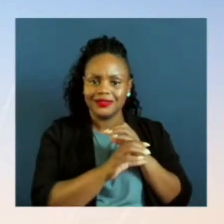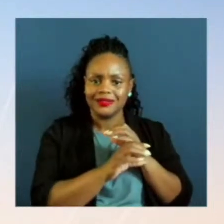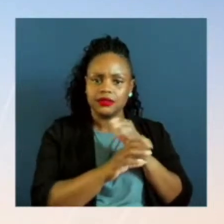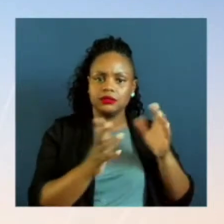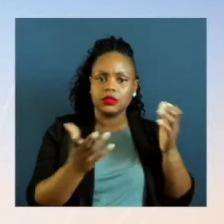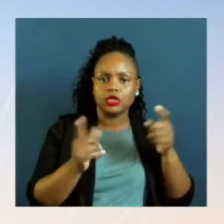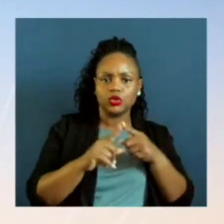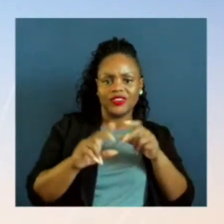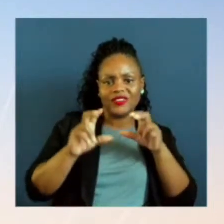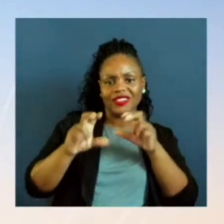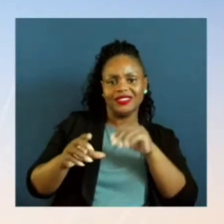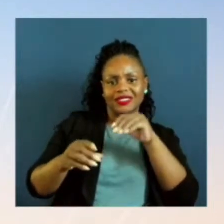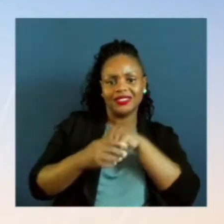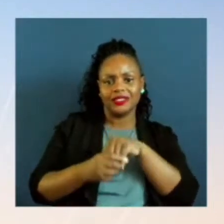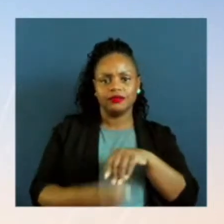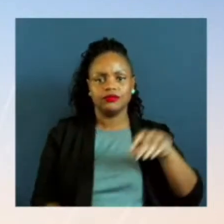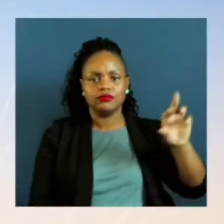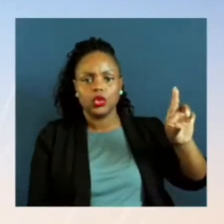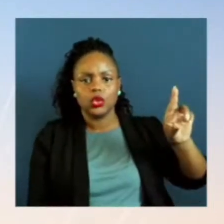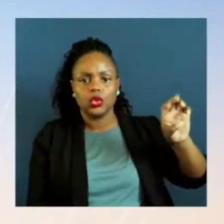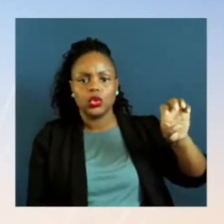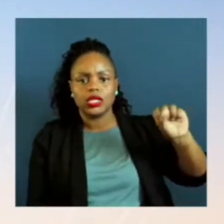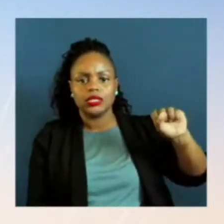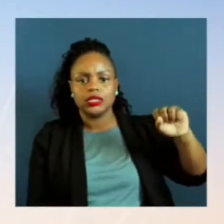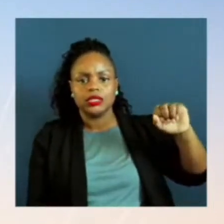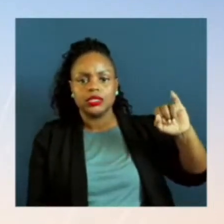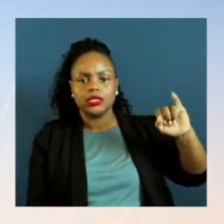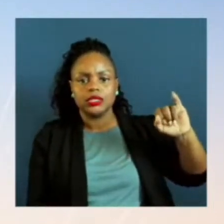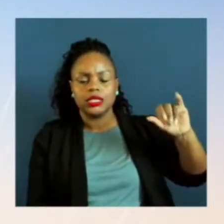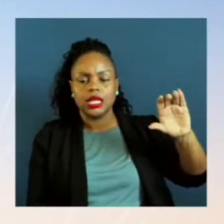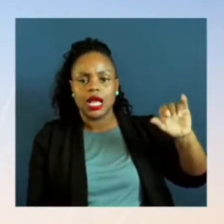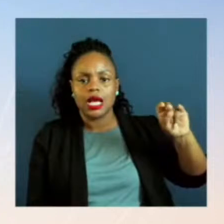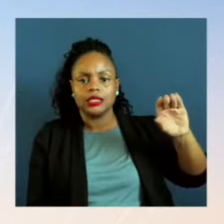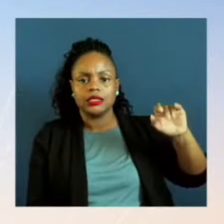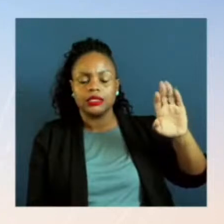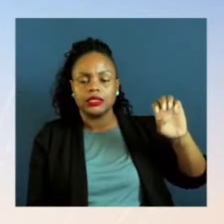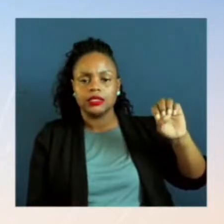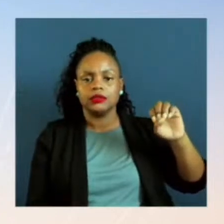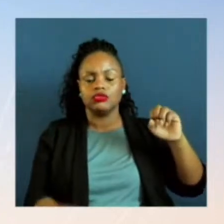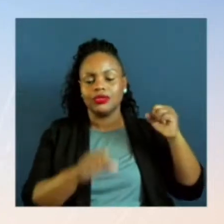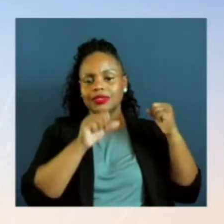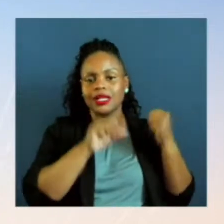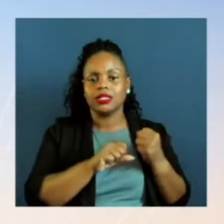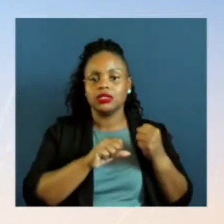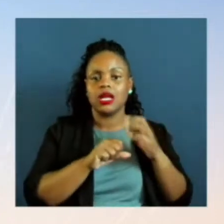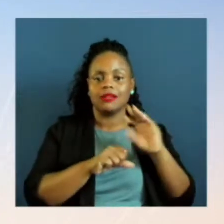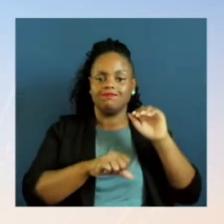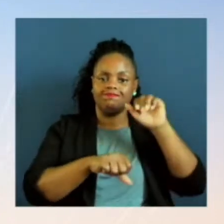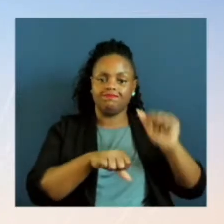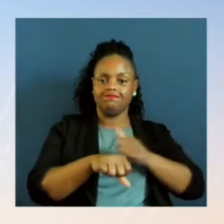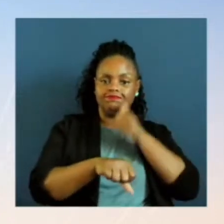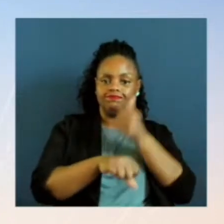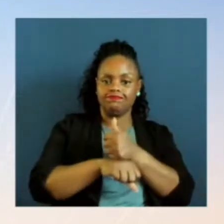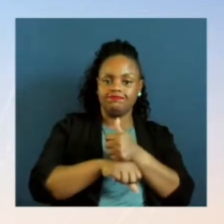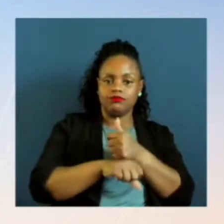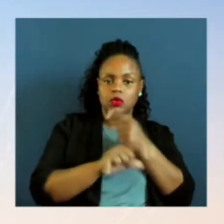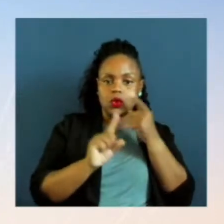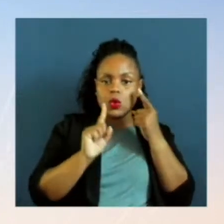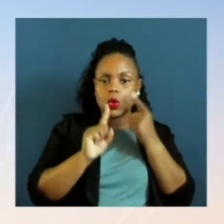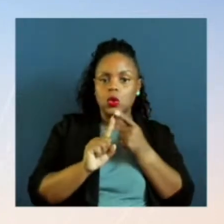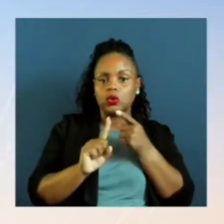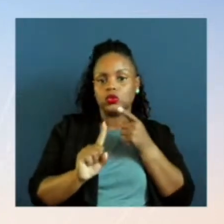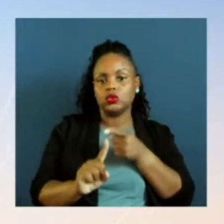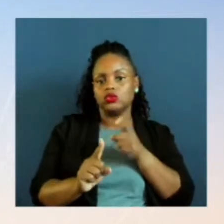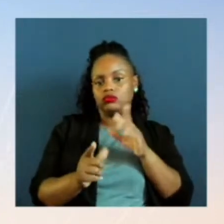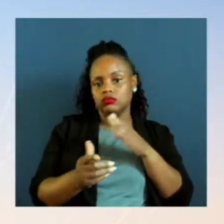know, also setting ambitious goals and taking policy steps to reach those. So I think it really reaffirms more the